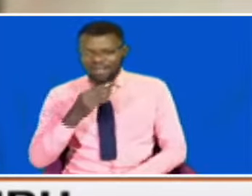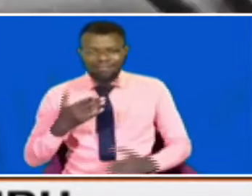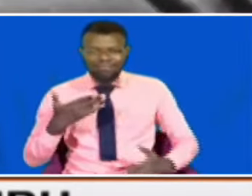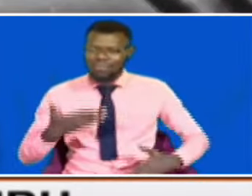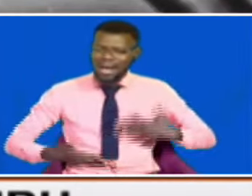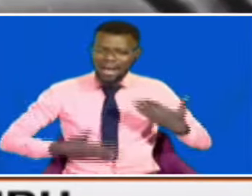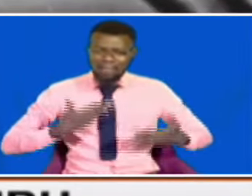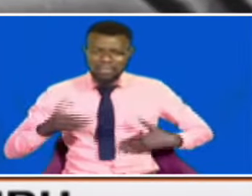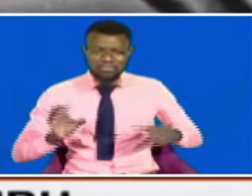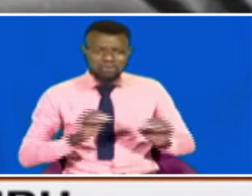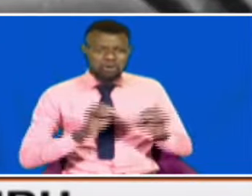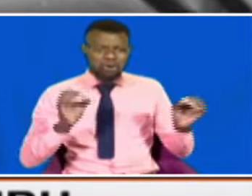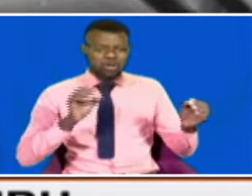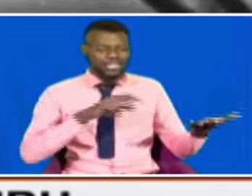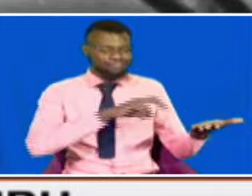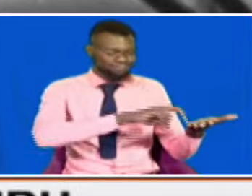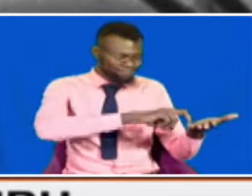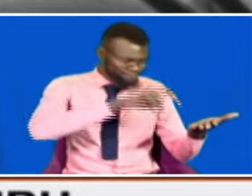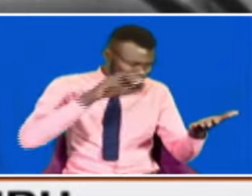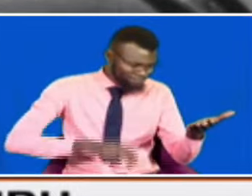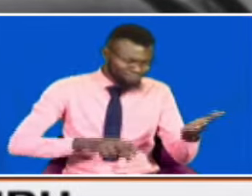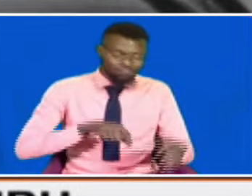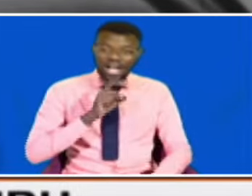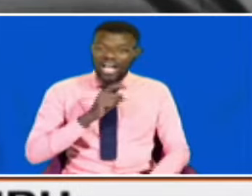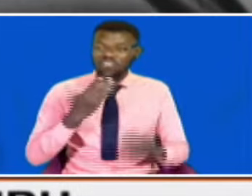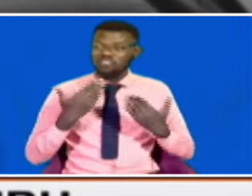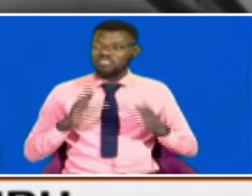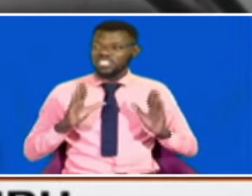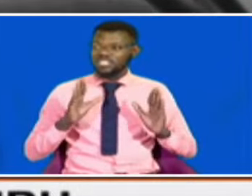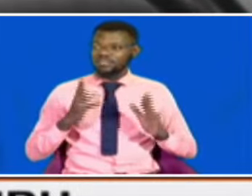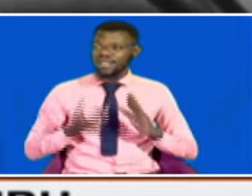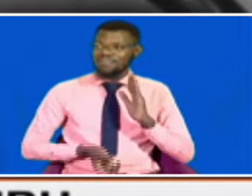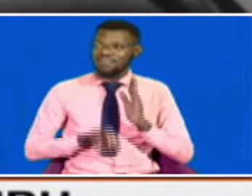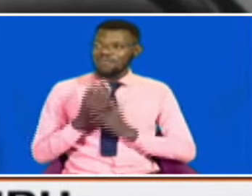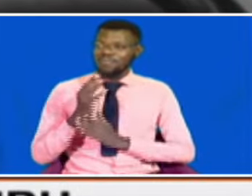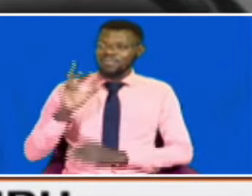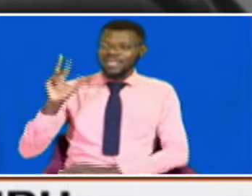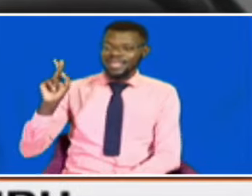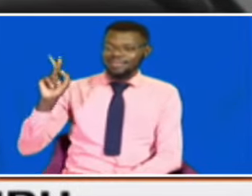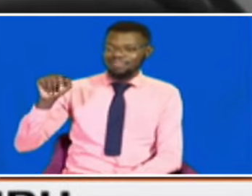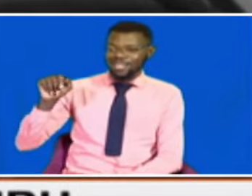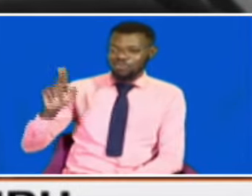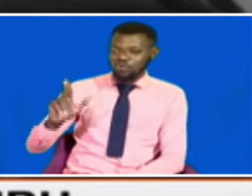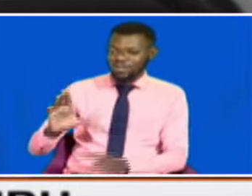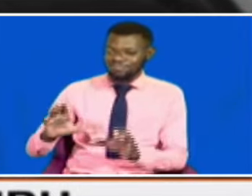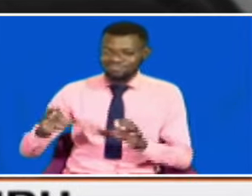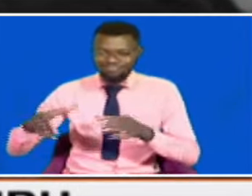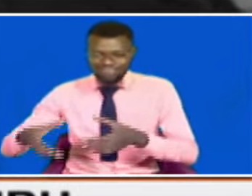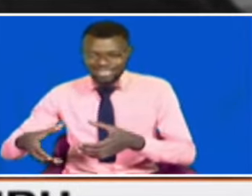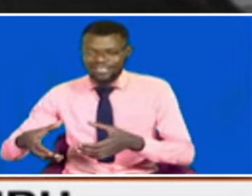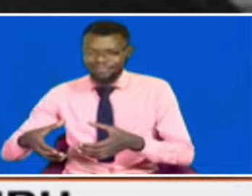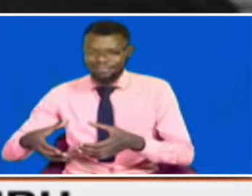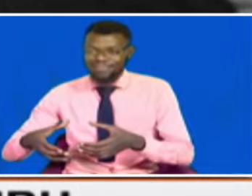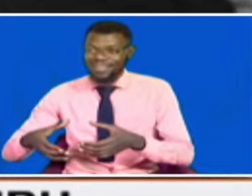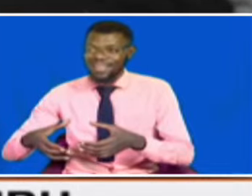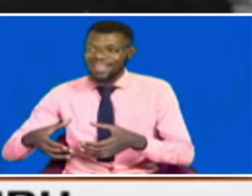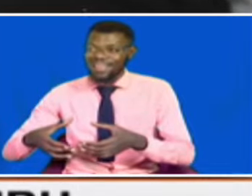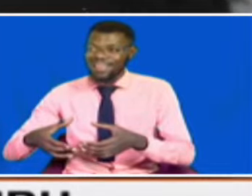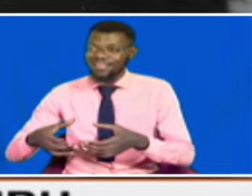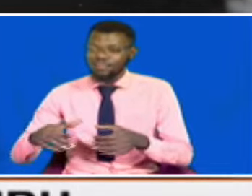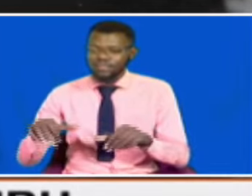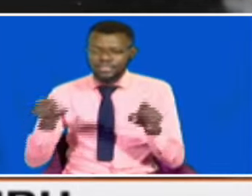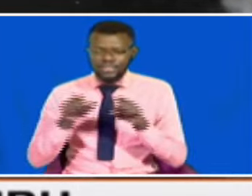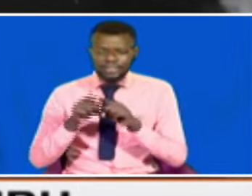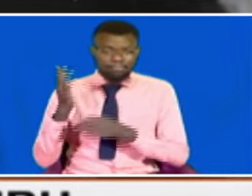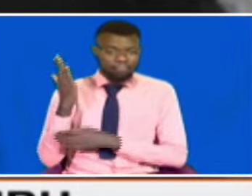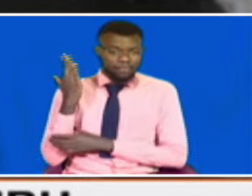decision and walked out of the KANU party. He formed the Kenya People's Union, KPU, as an alternative party. It was also